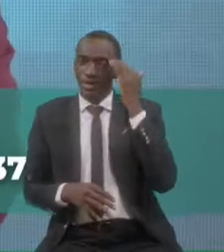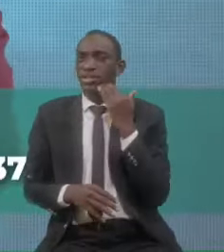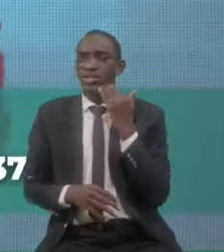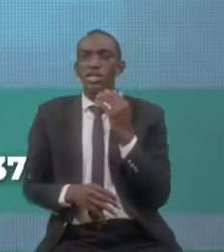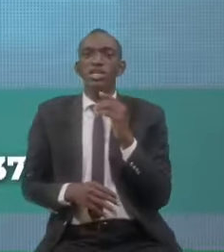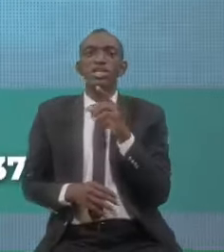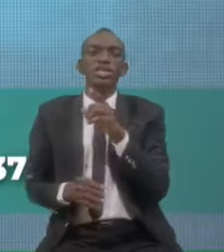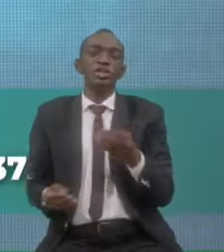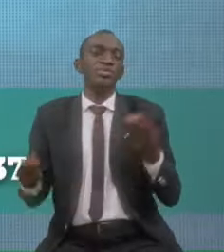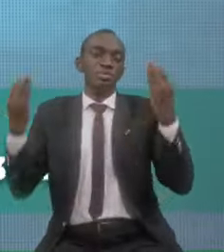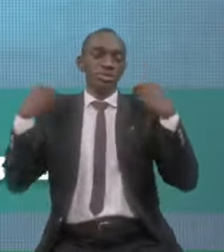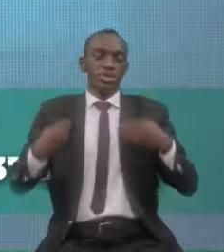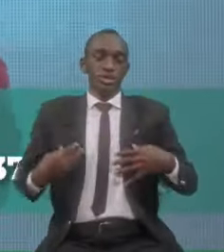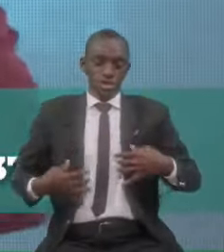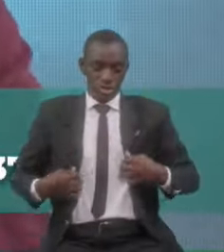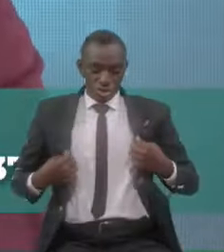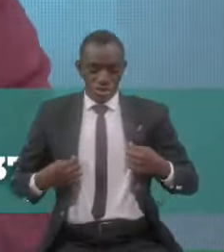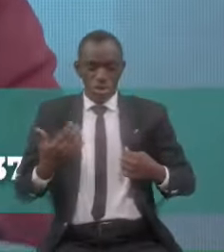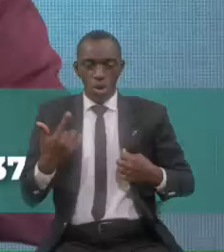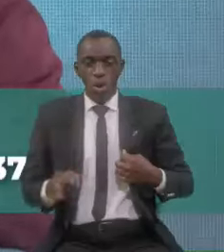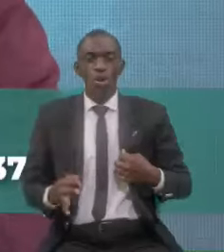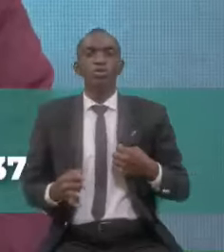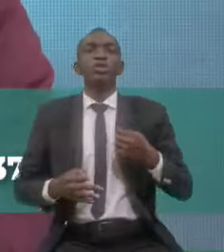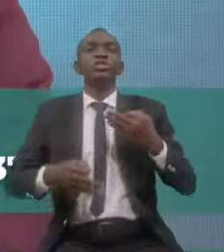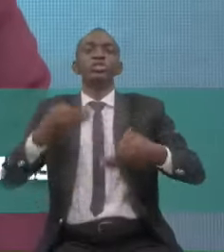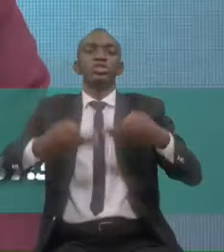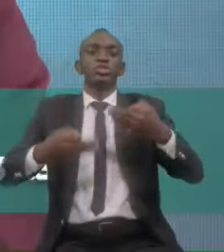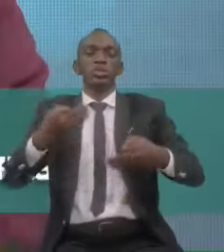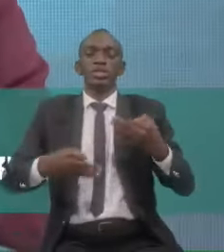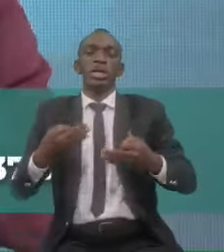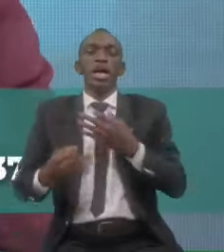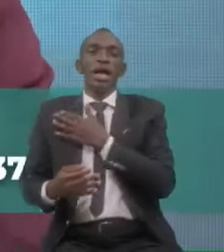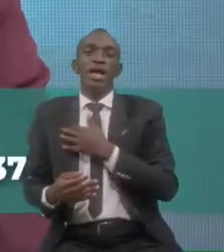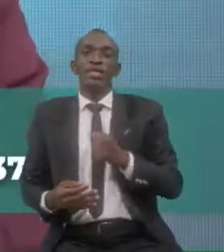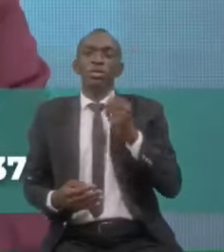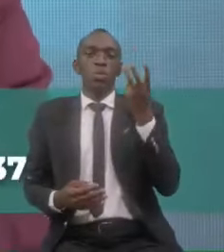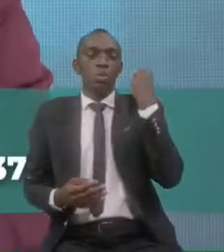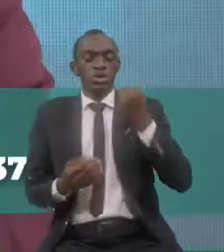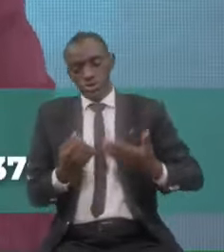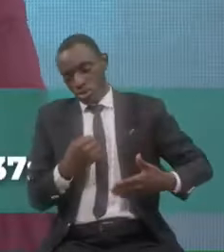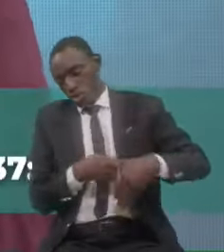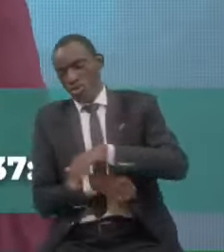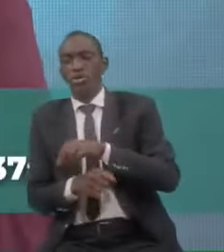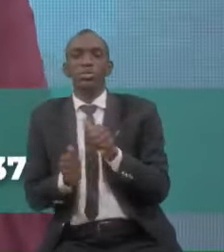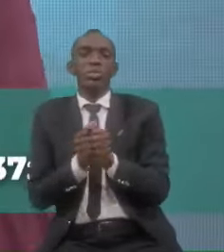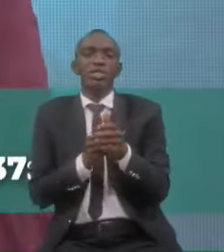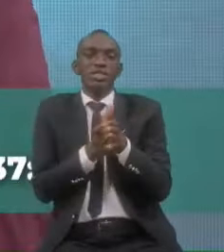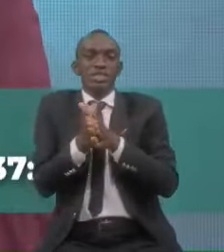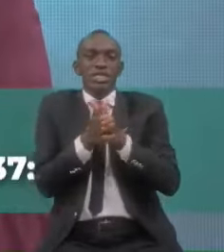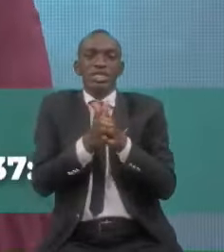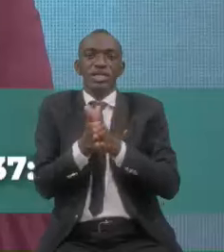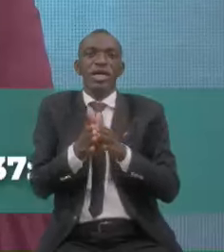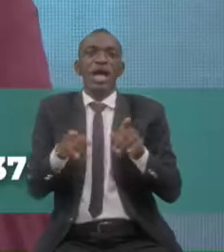of vengeance for clothing and was clad with zeal as a